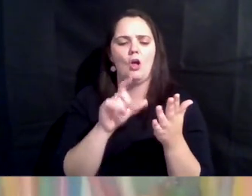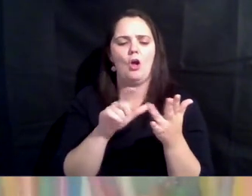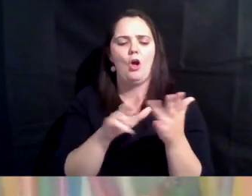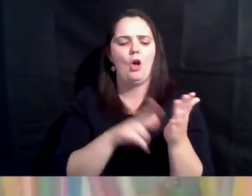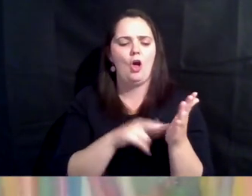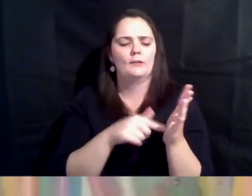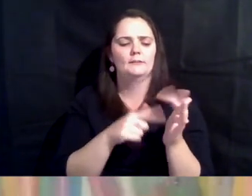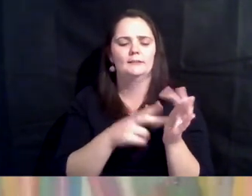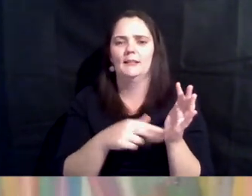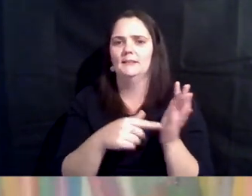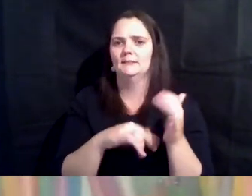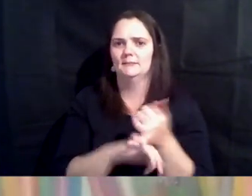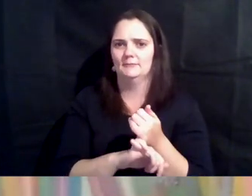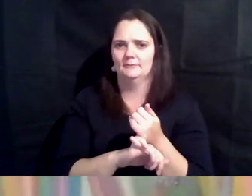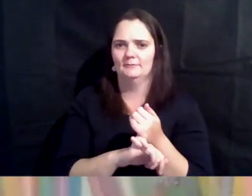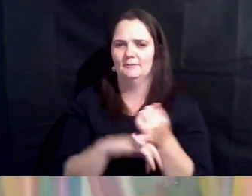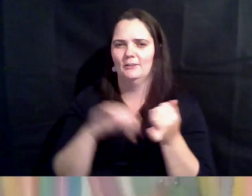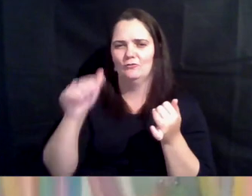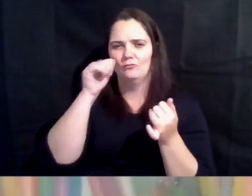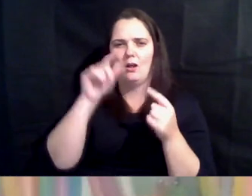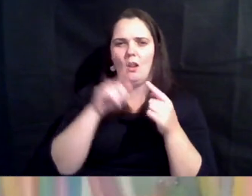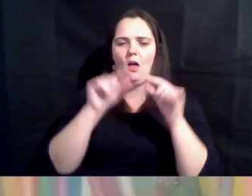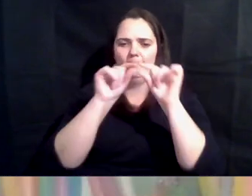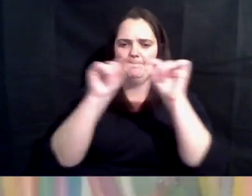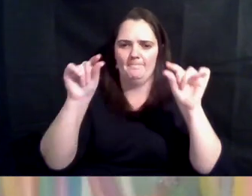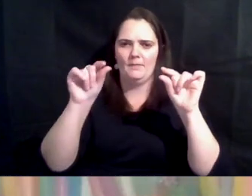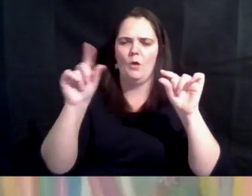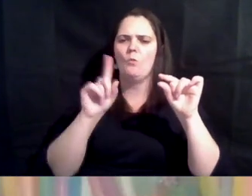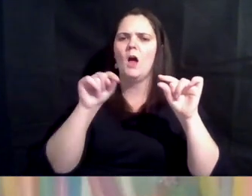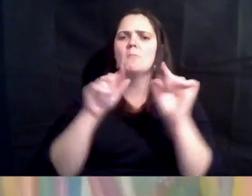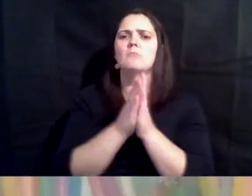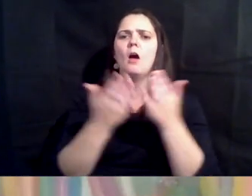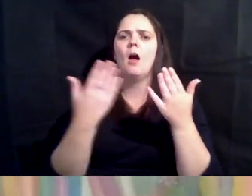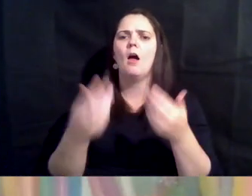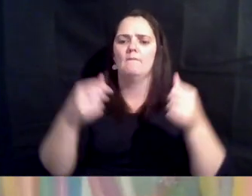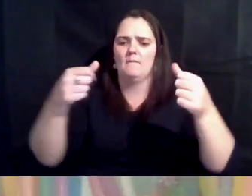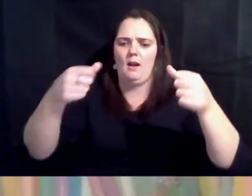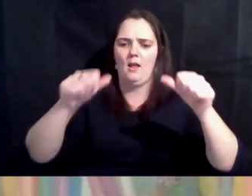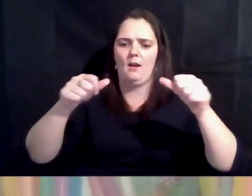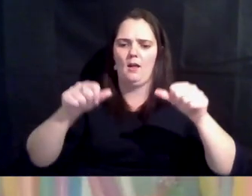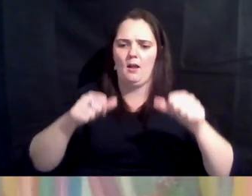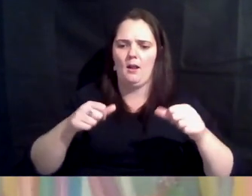will find. Let's see. So maybe first I'll say welcome. Welcome to the zine.